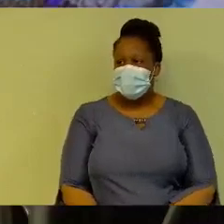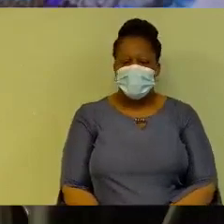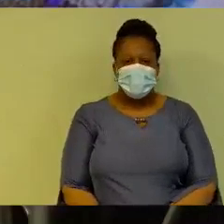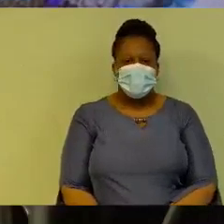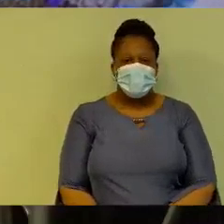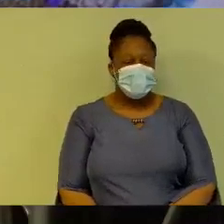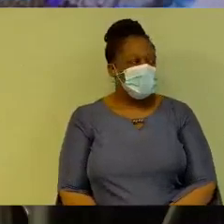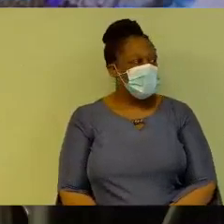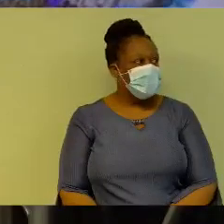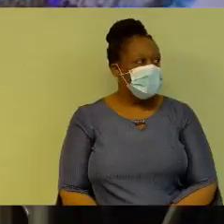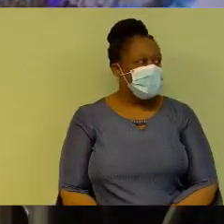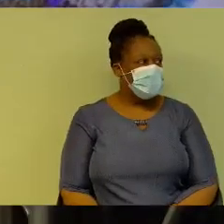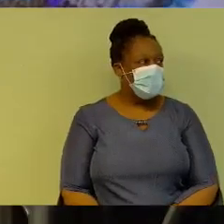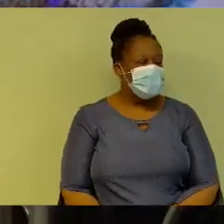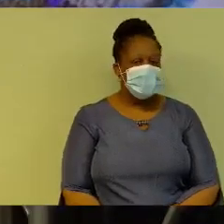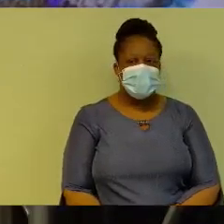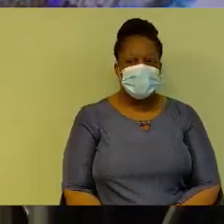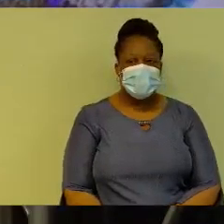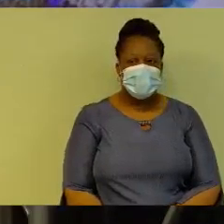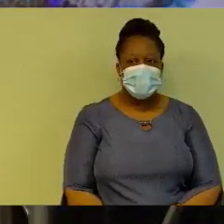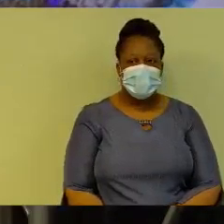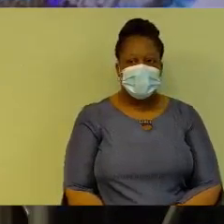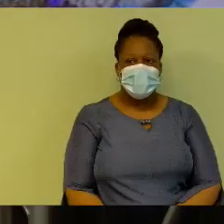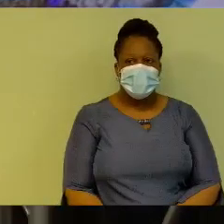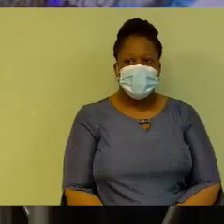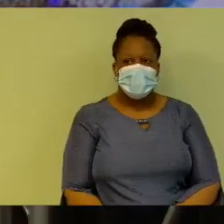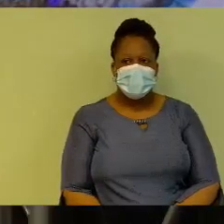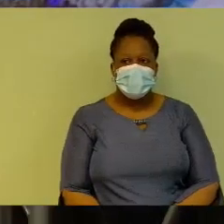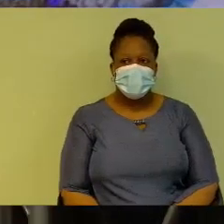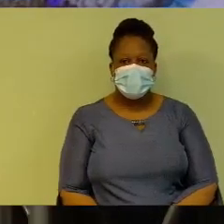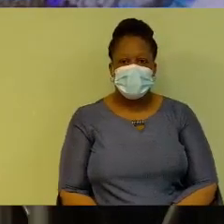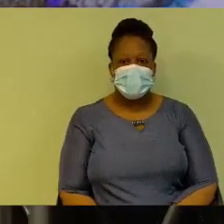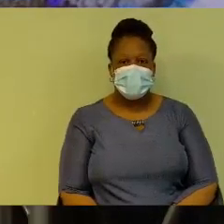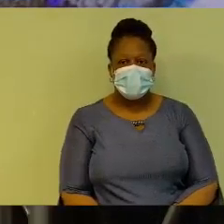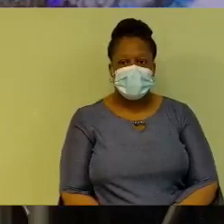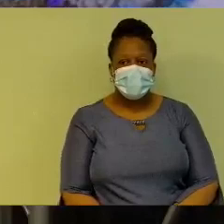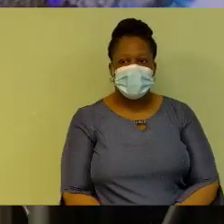Thank you very much, Dr. Wilkinson.